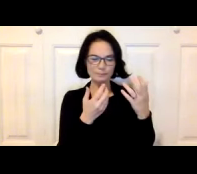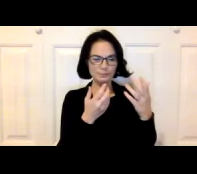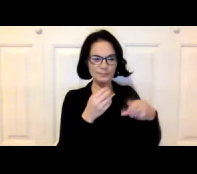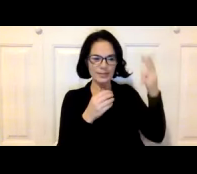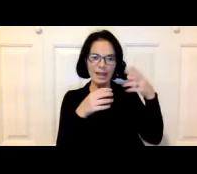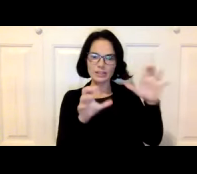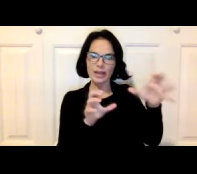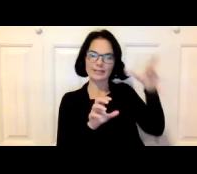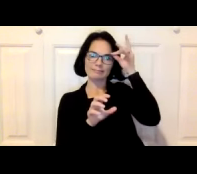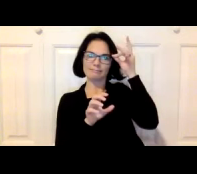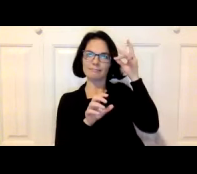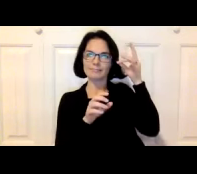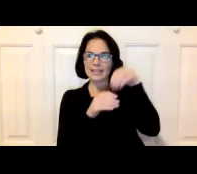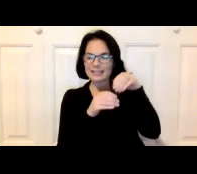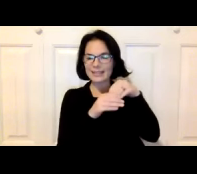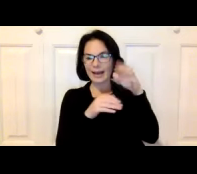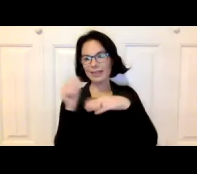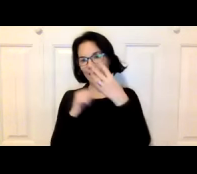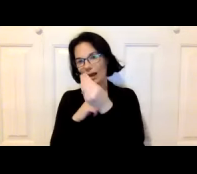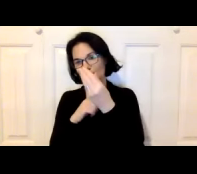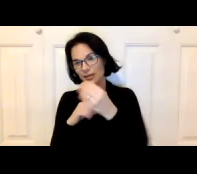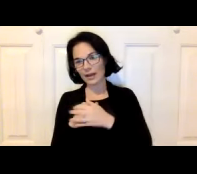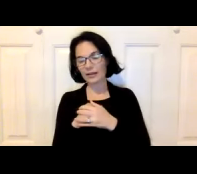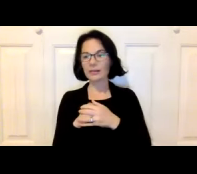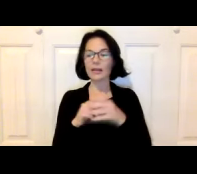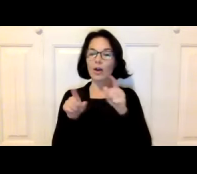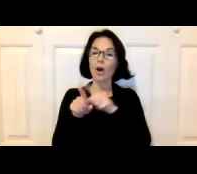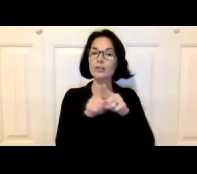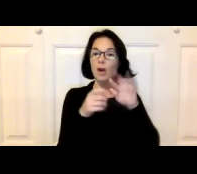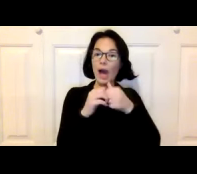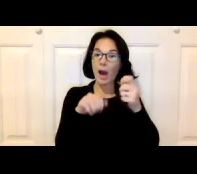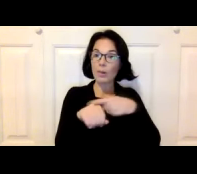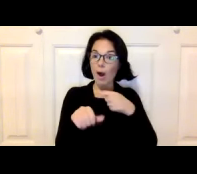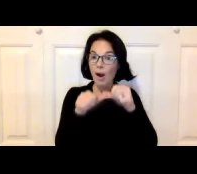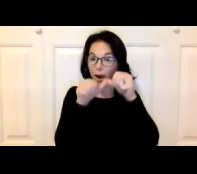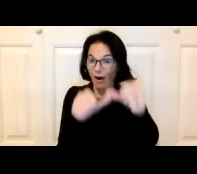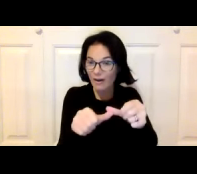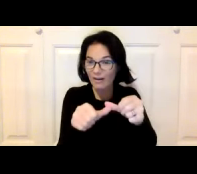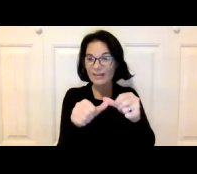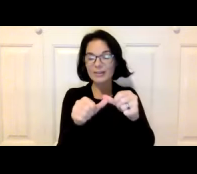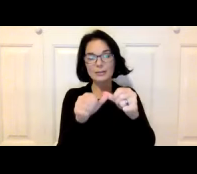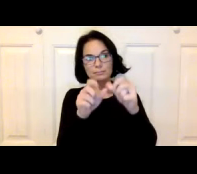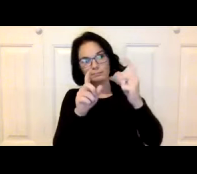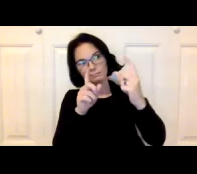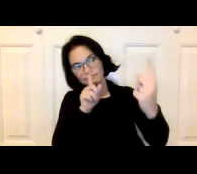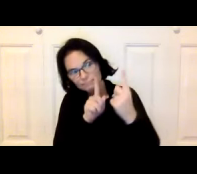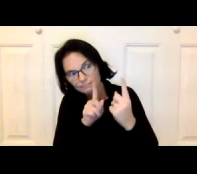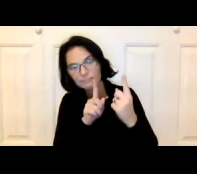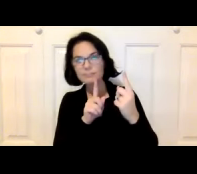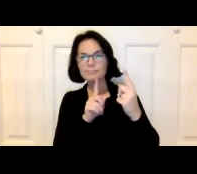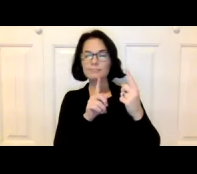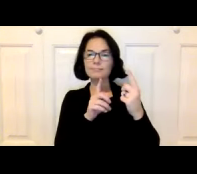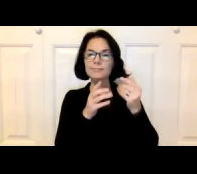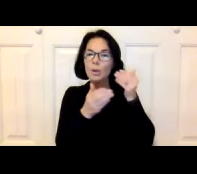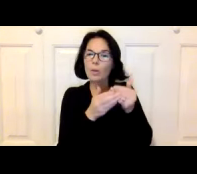Also, the duration of gathering, so how long you are near somebody who may have COVID-19 is also a factor in whether or not